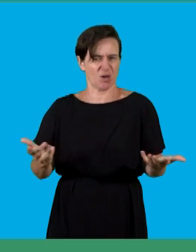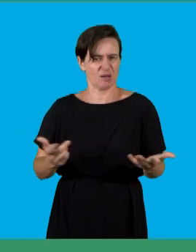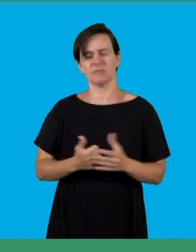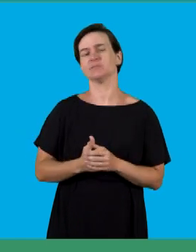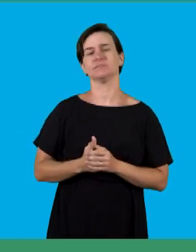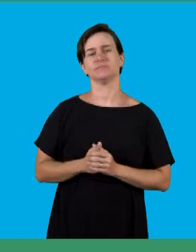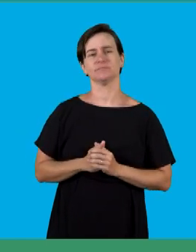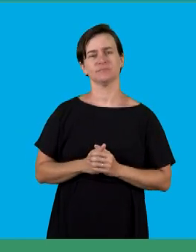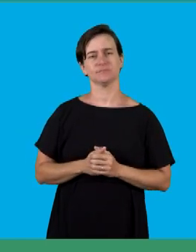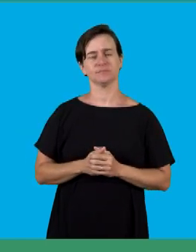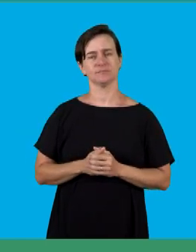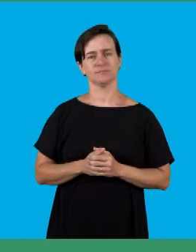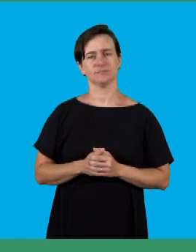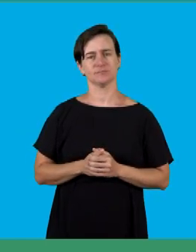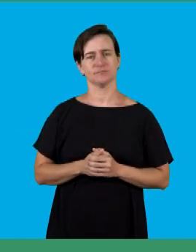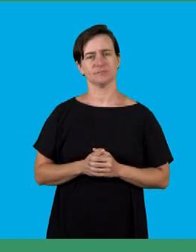important?